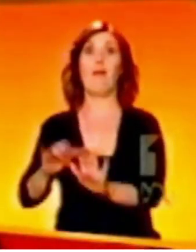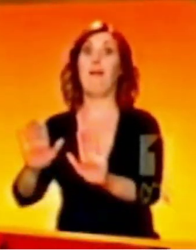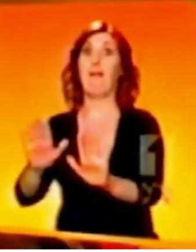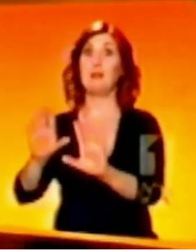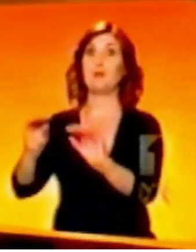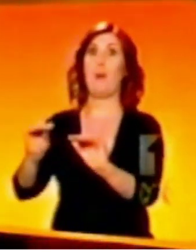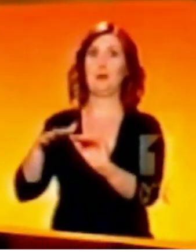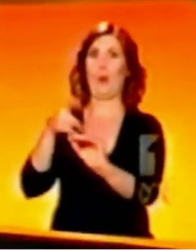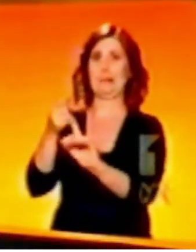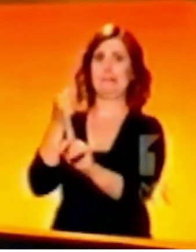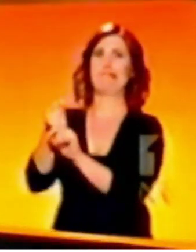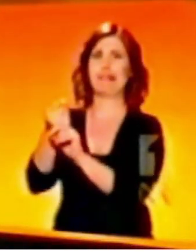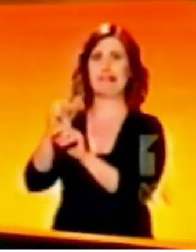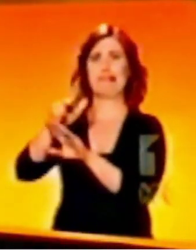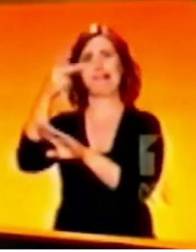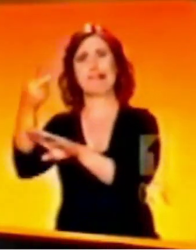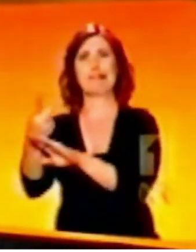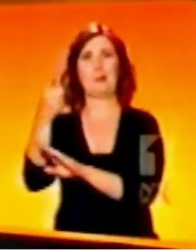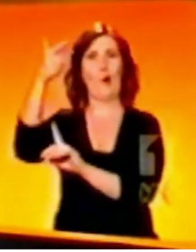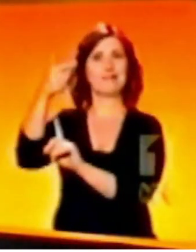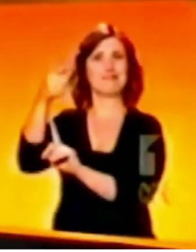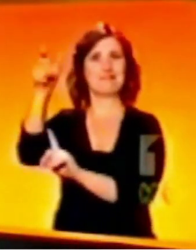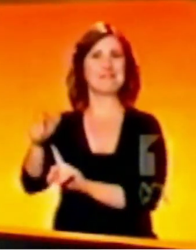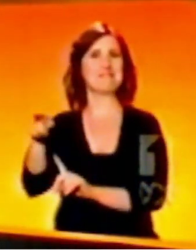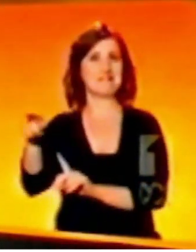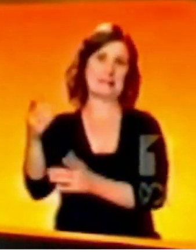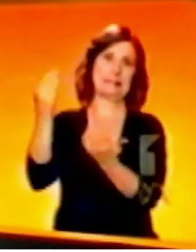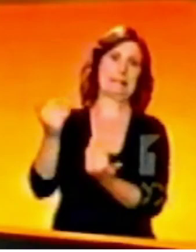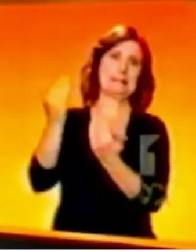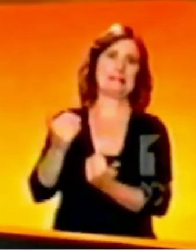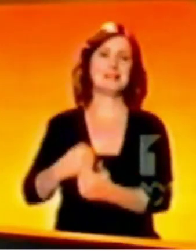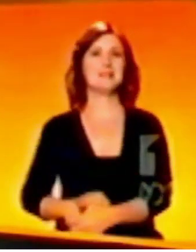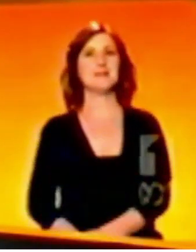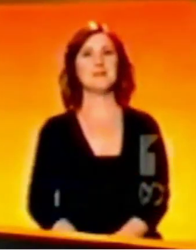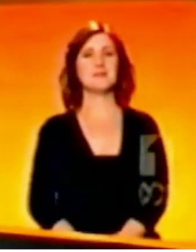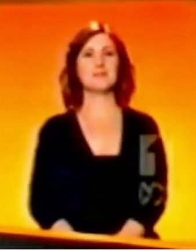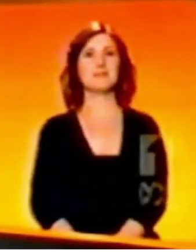All right, you better stop or you'll hit a camera person. Come on back.